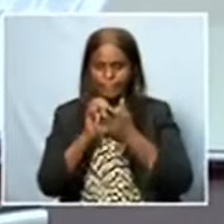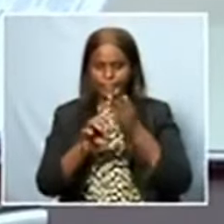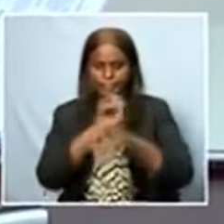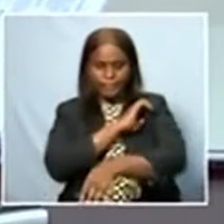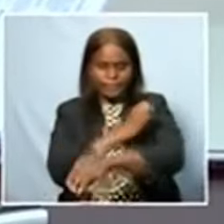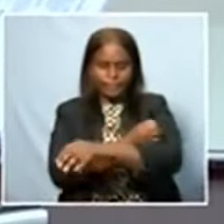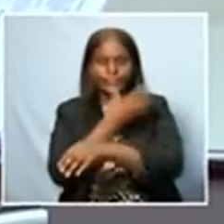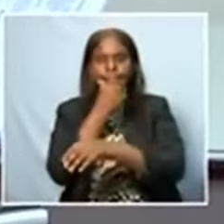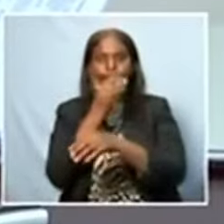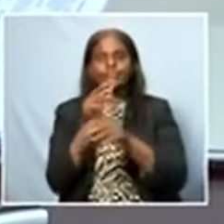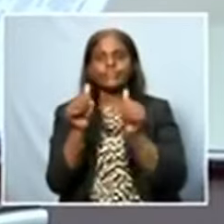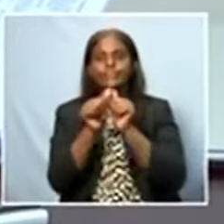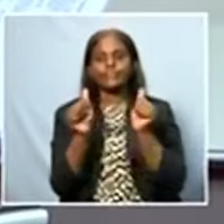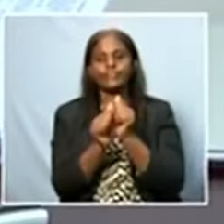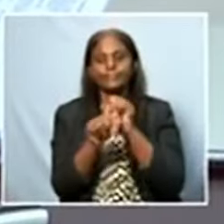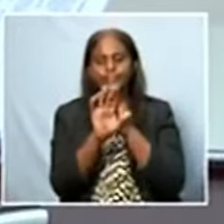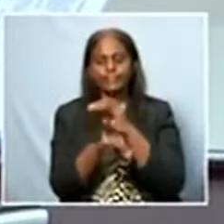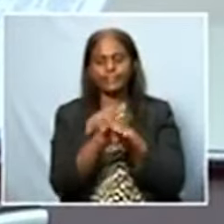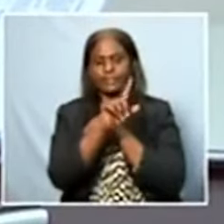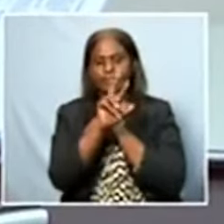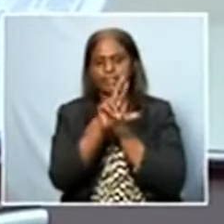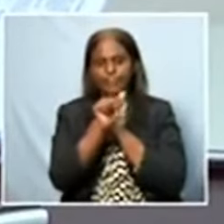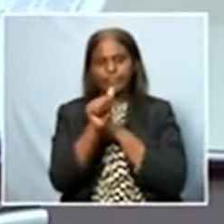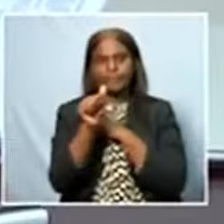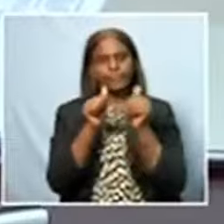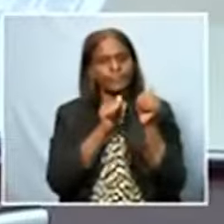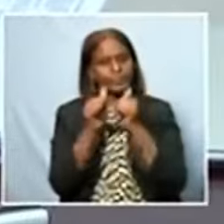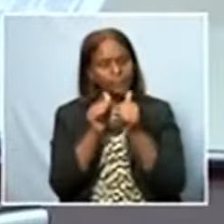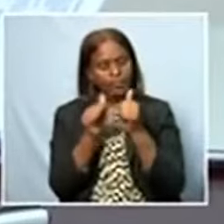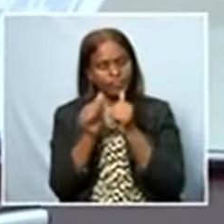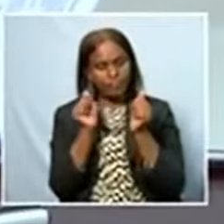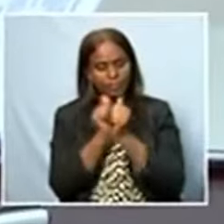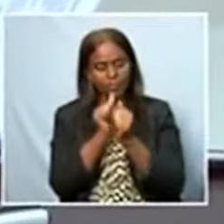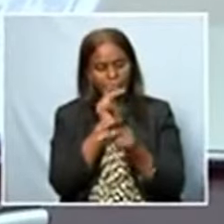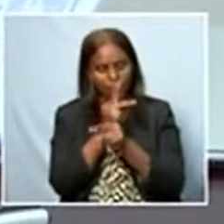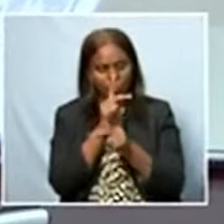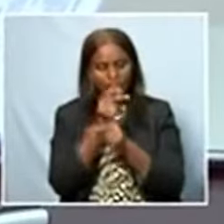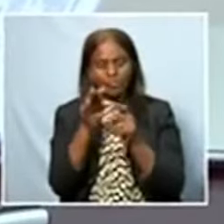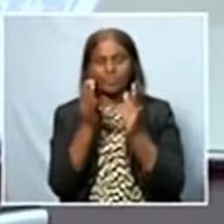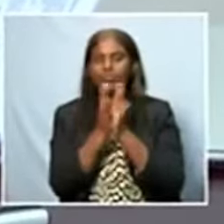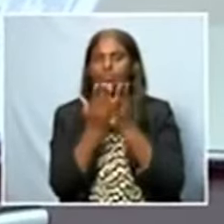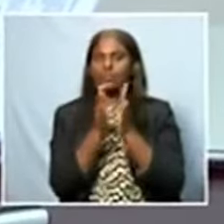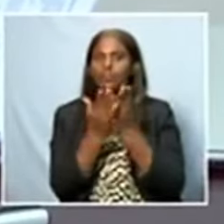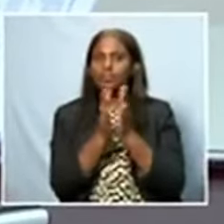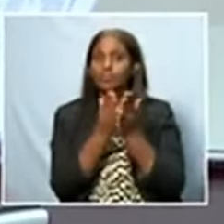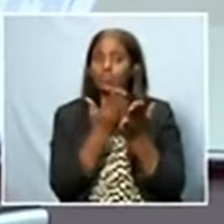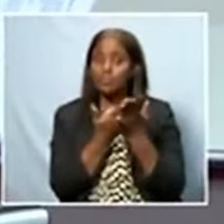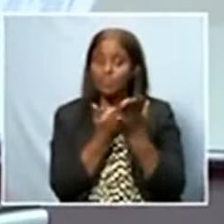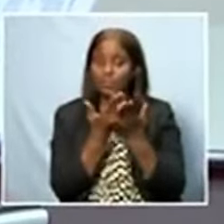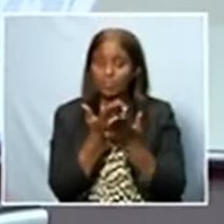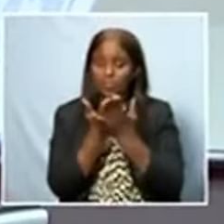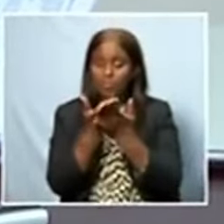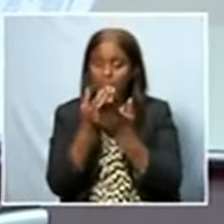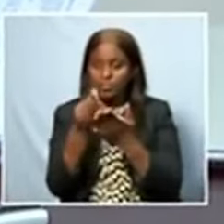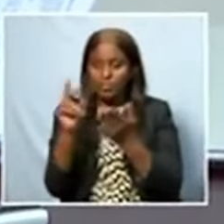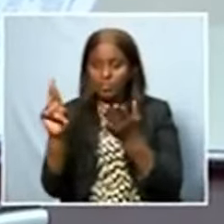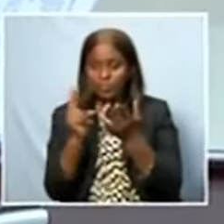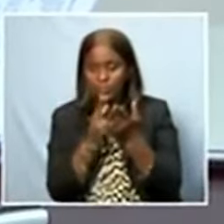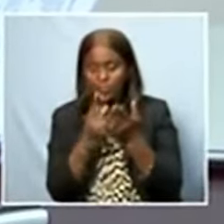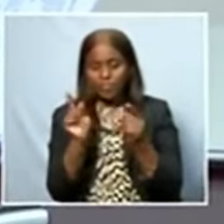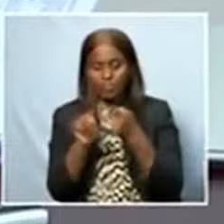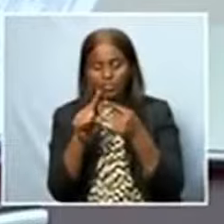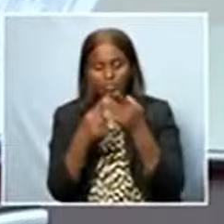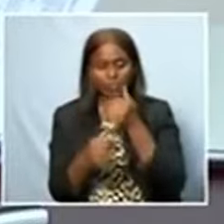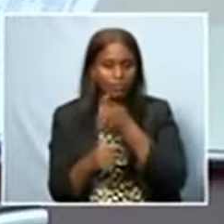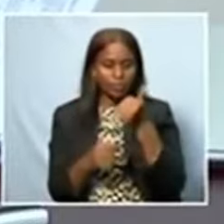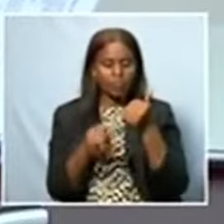empower the Commissioner General of Zambia Revenue Authority to issue administrative rules concerning the keeping of books of accounts, submissions of returns, and any